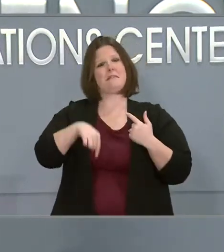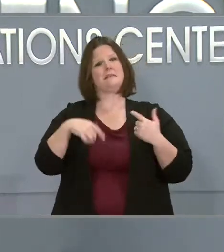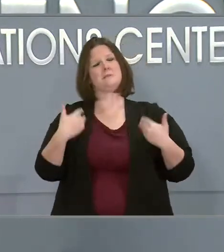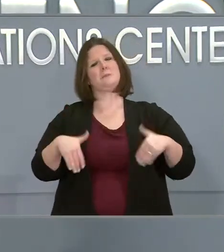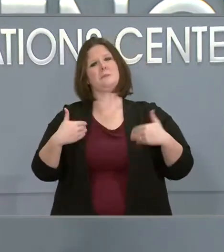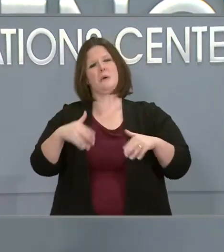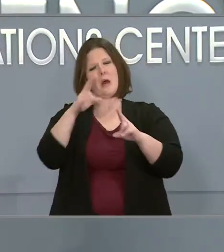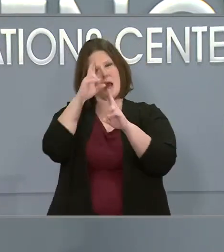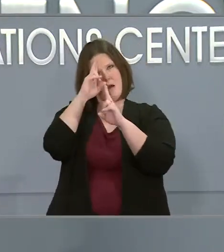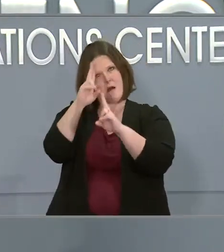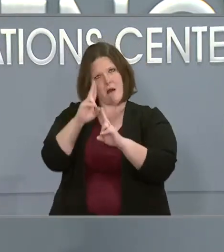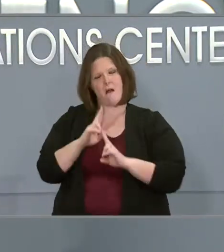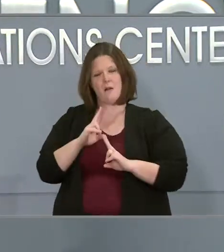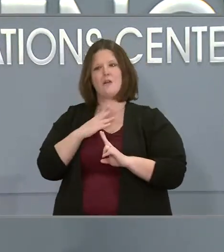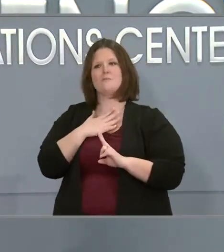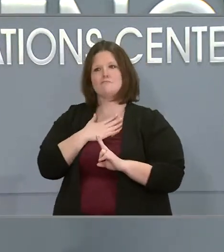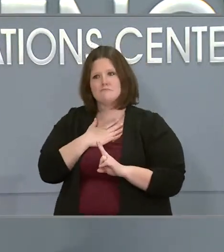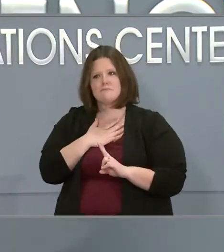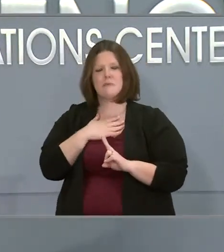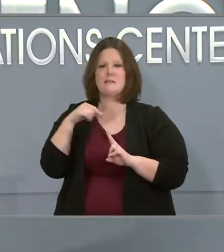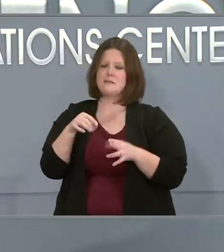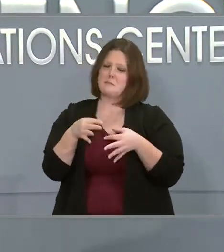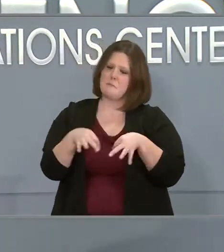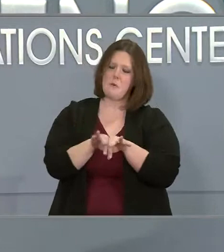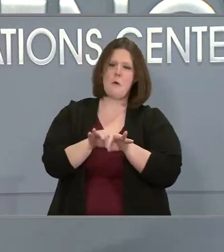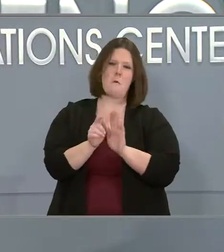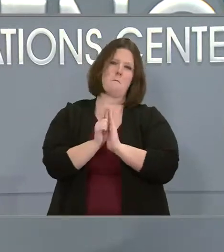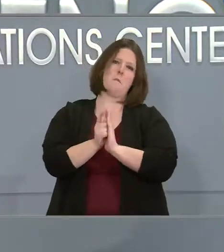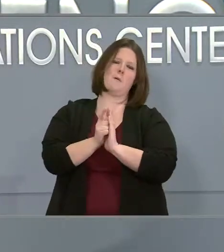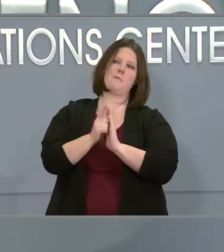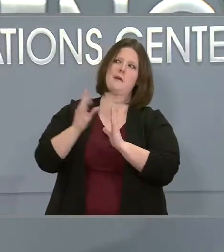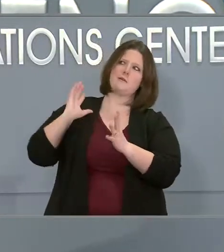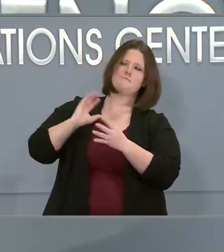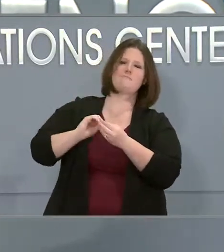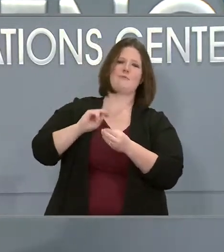at such an important moment in history. Thank you, Governor.